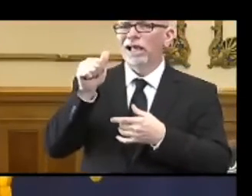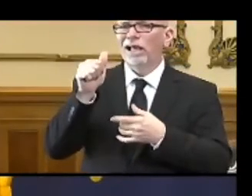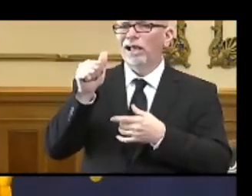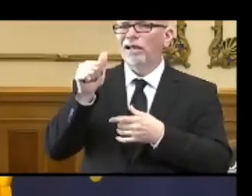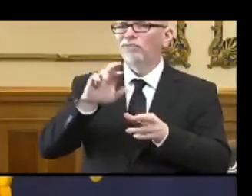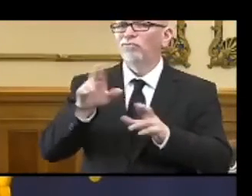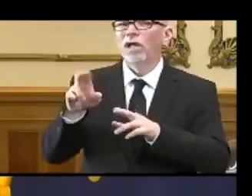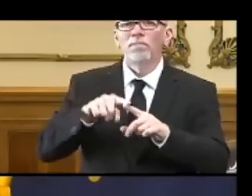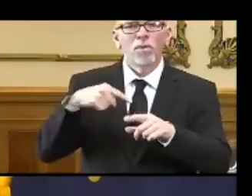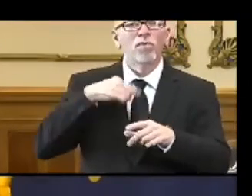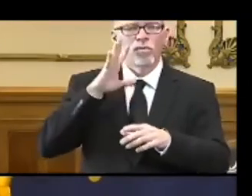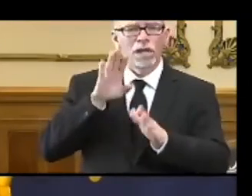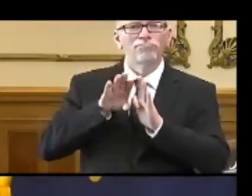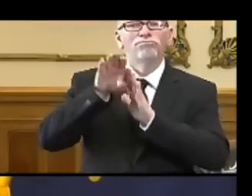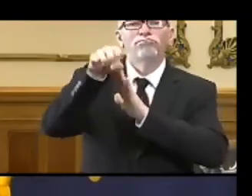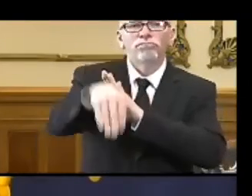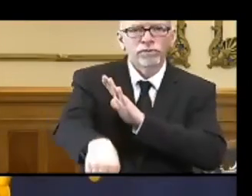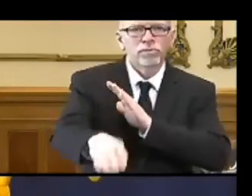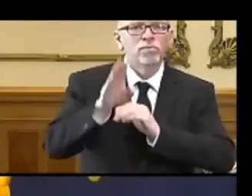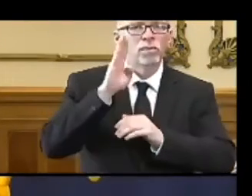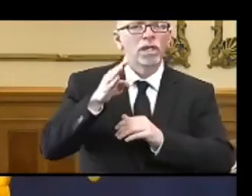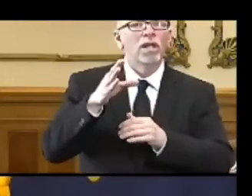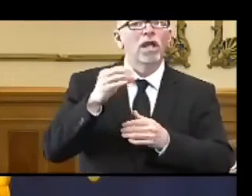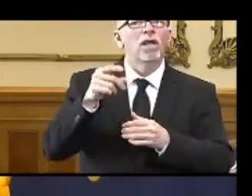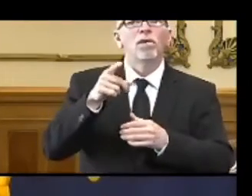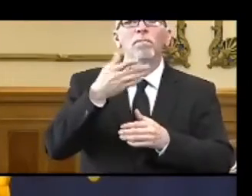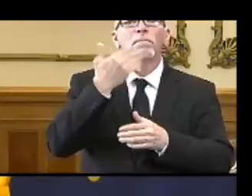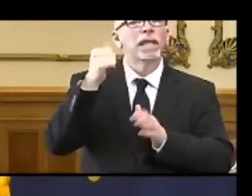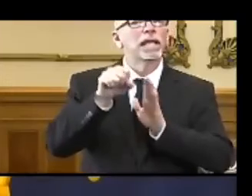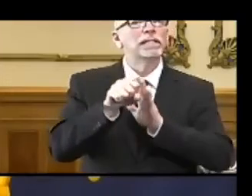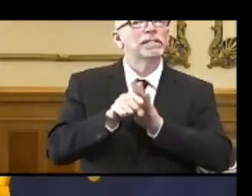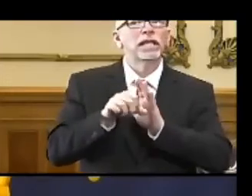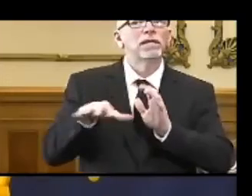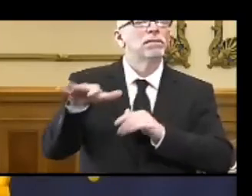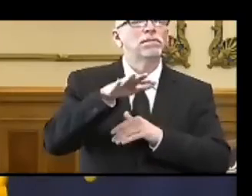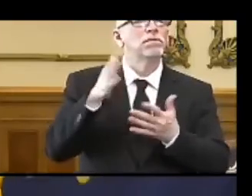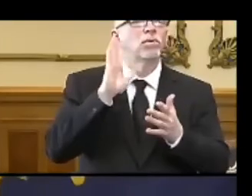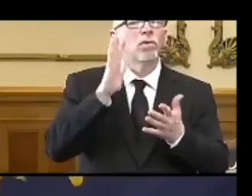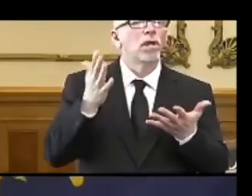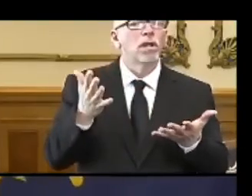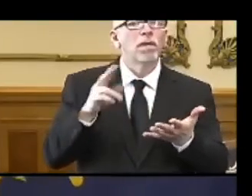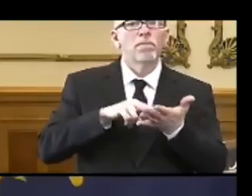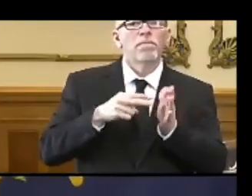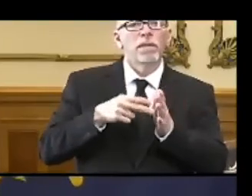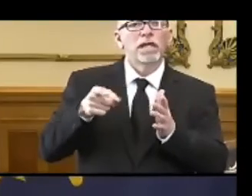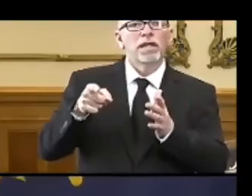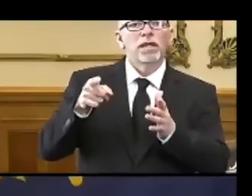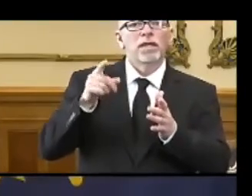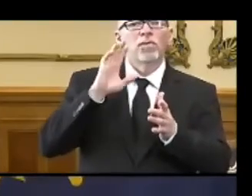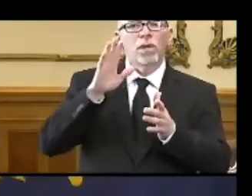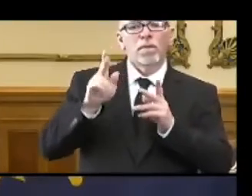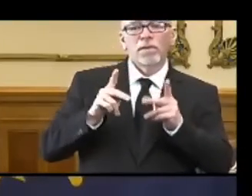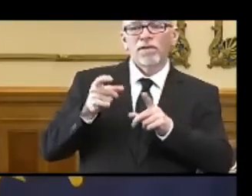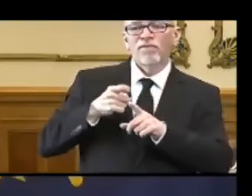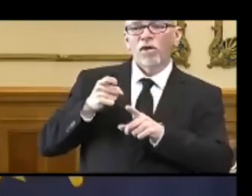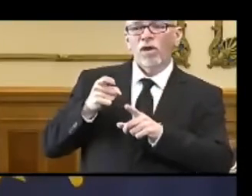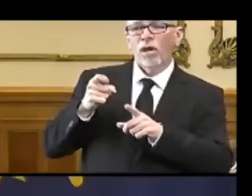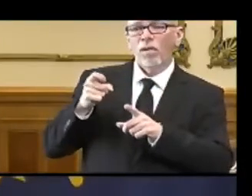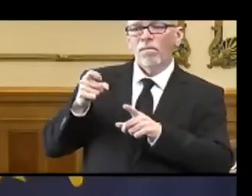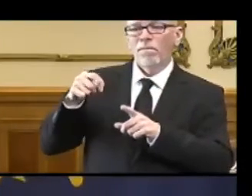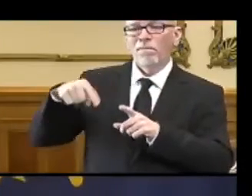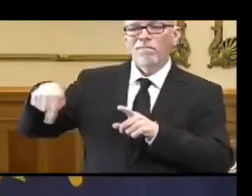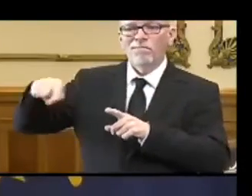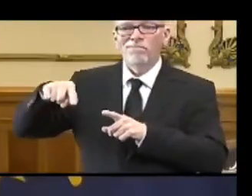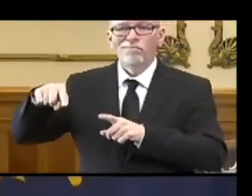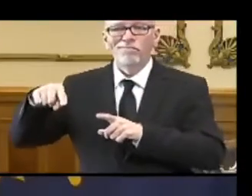sail through this thing, and the states that will separate themselves from the others will be the ones that are moving folks from the sidelines